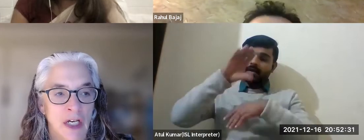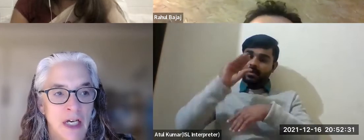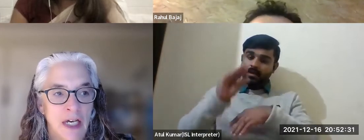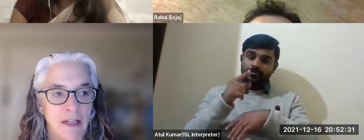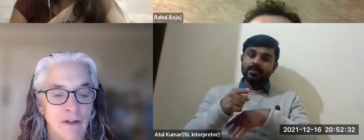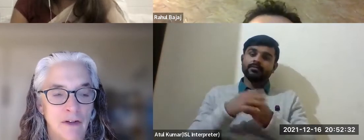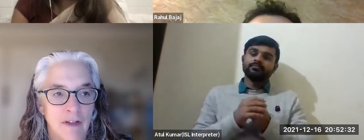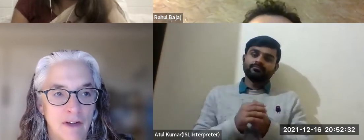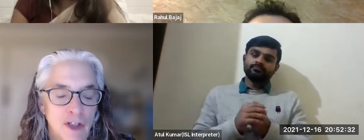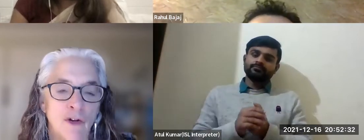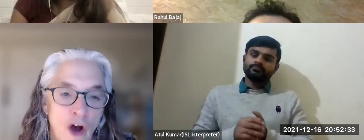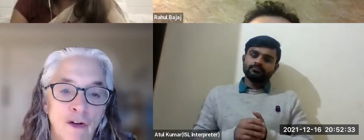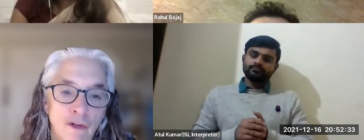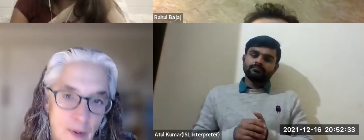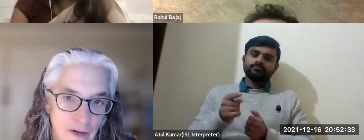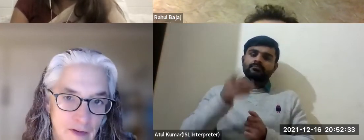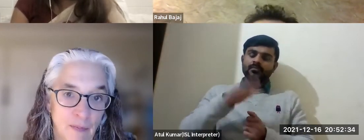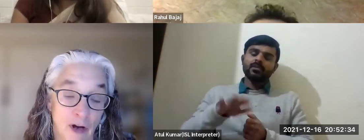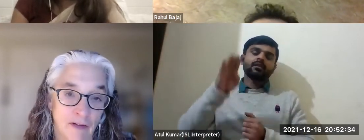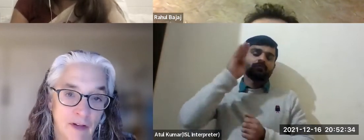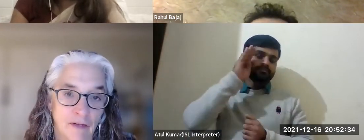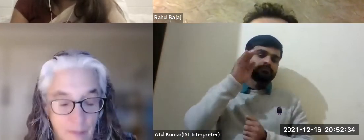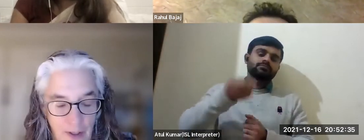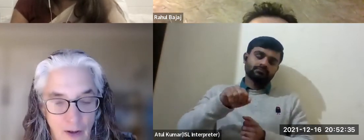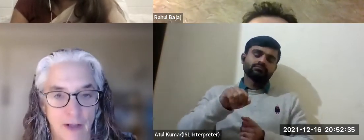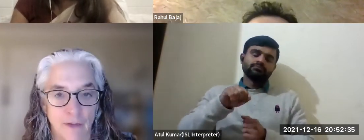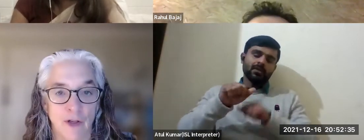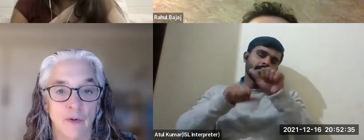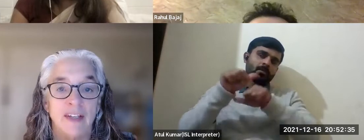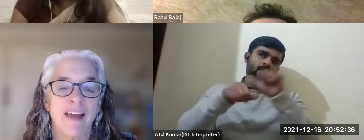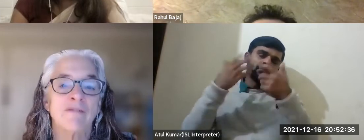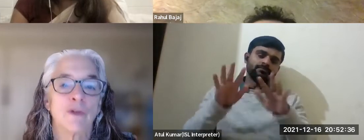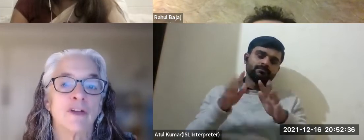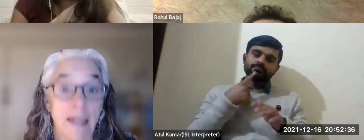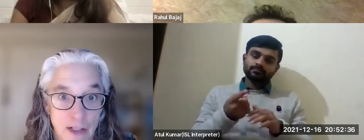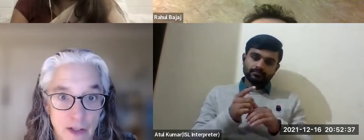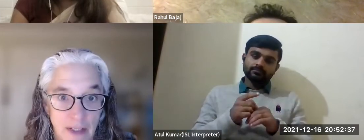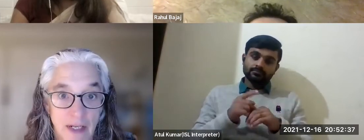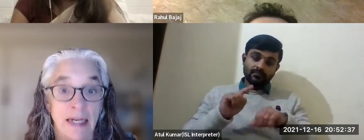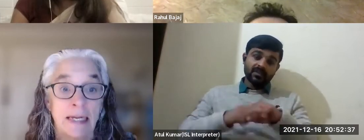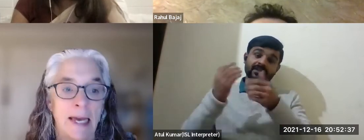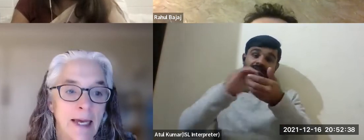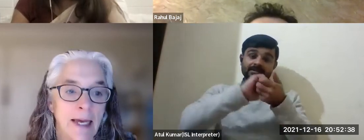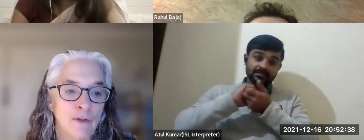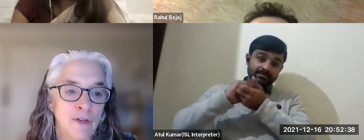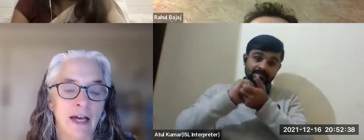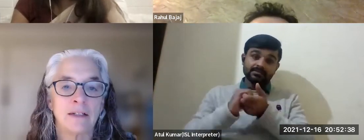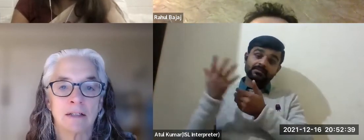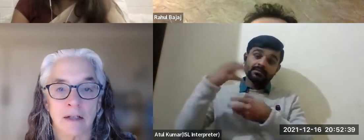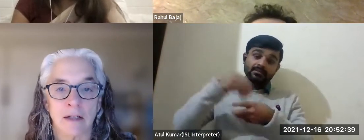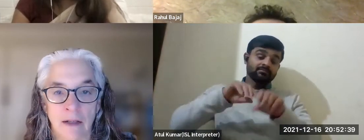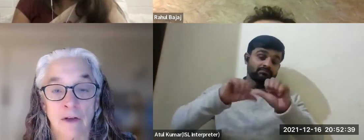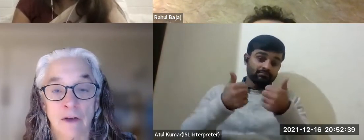negotiation. And, you know, the hardest part of this process, to be honest with you, is that first engagement. Can you